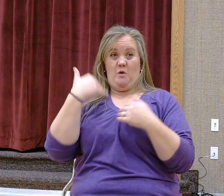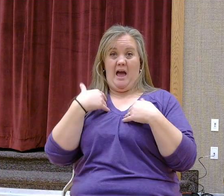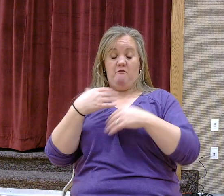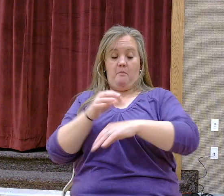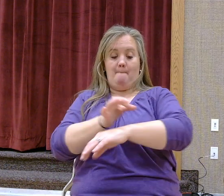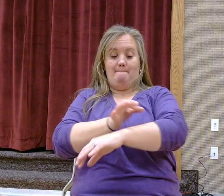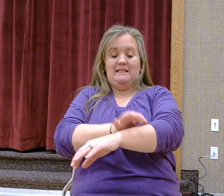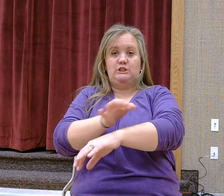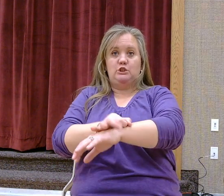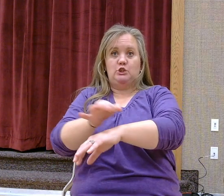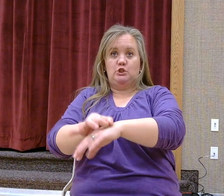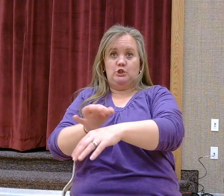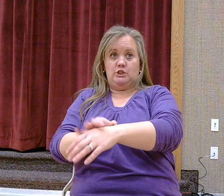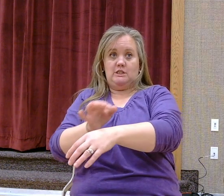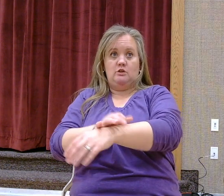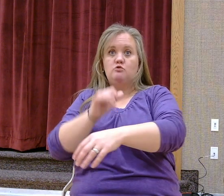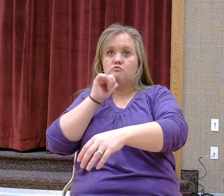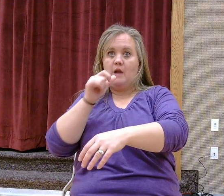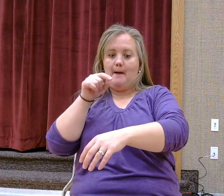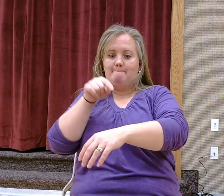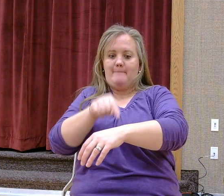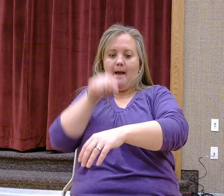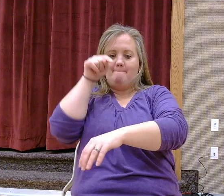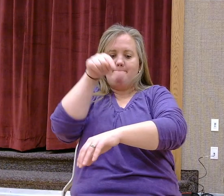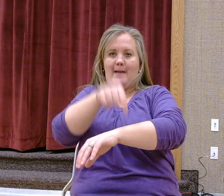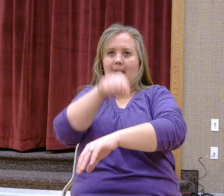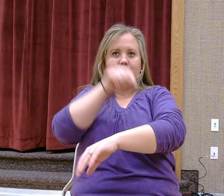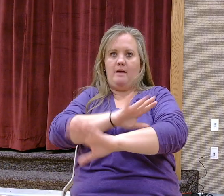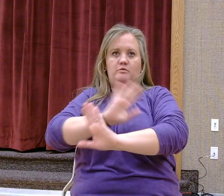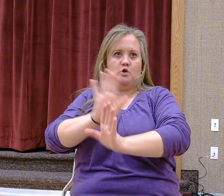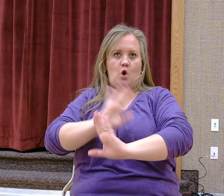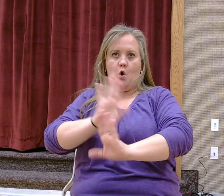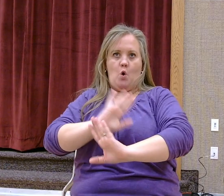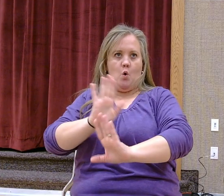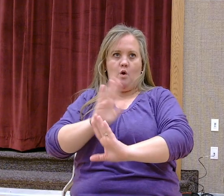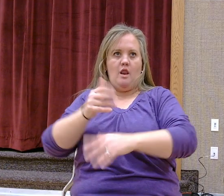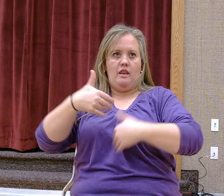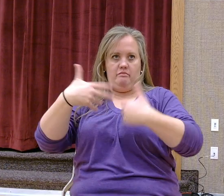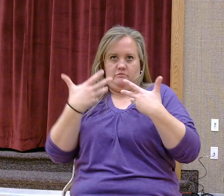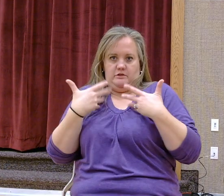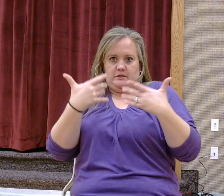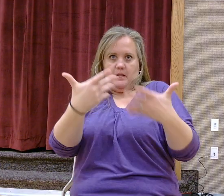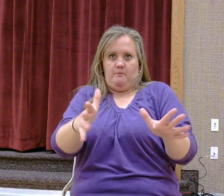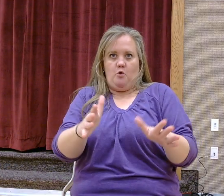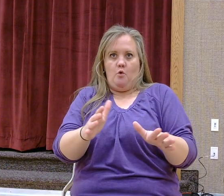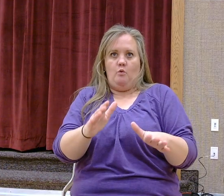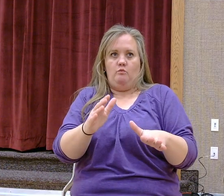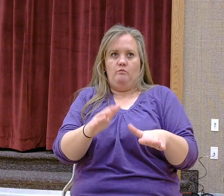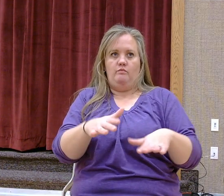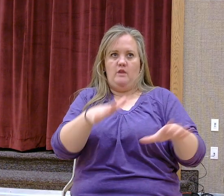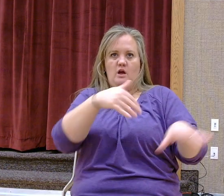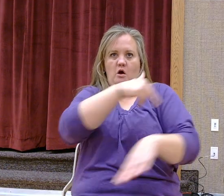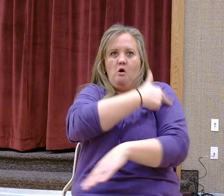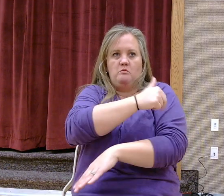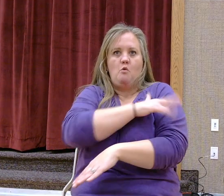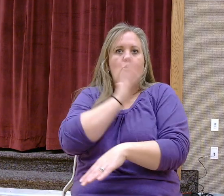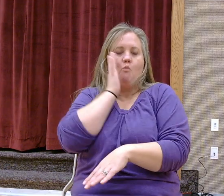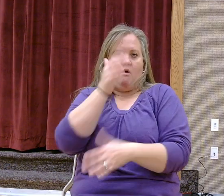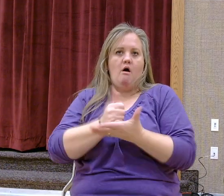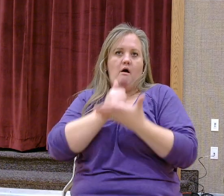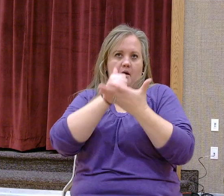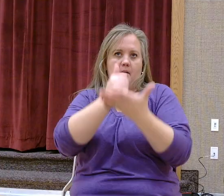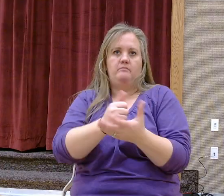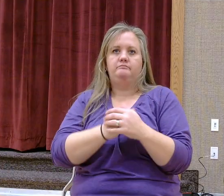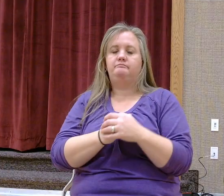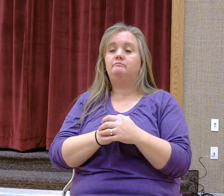break those. Immediately let those go. Let wound care take care of those. And some rules of